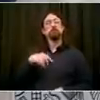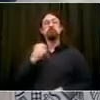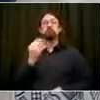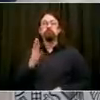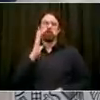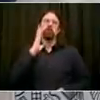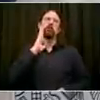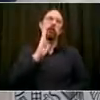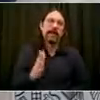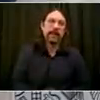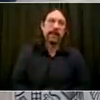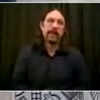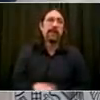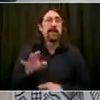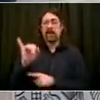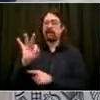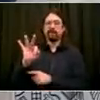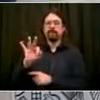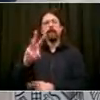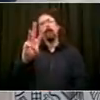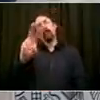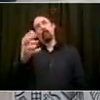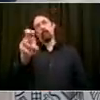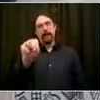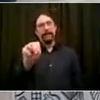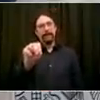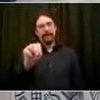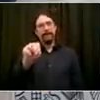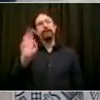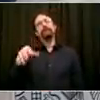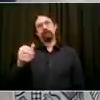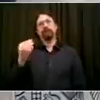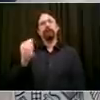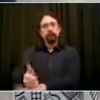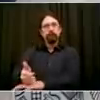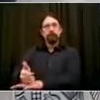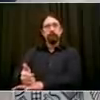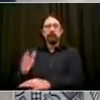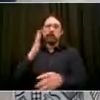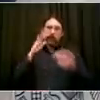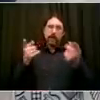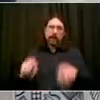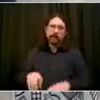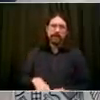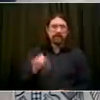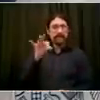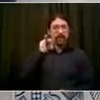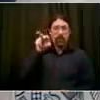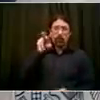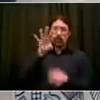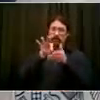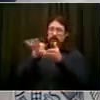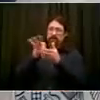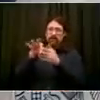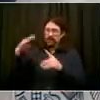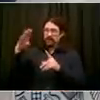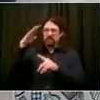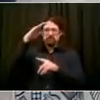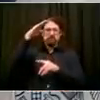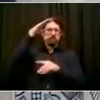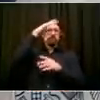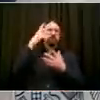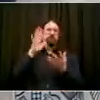when. And by any normal count, just looking at the state's own number system, we're talking a week or two before